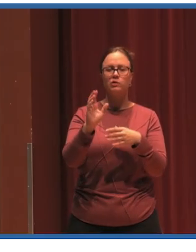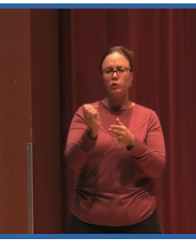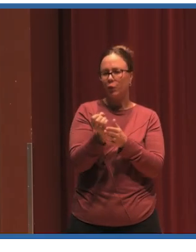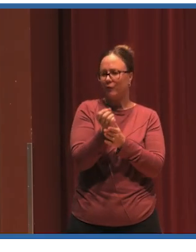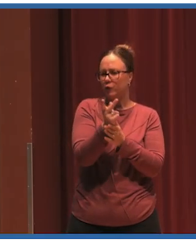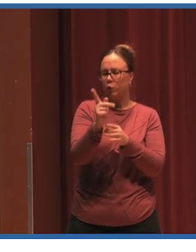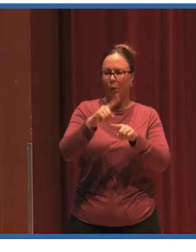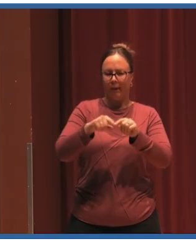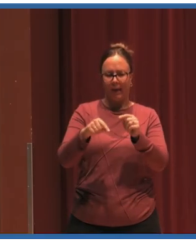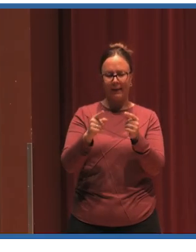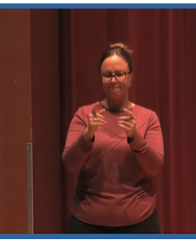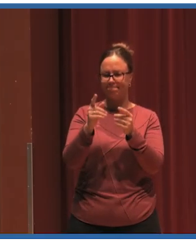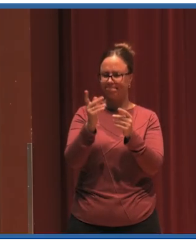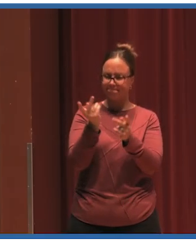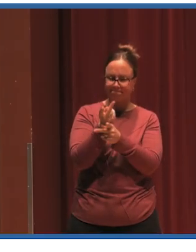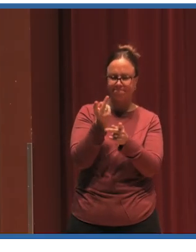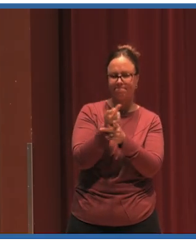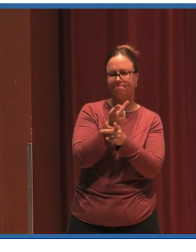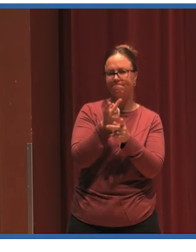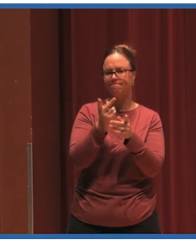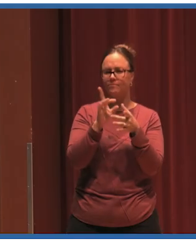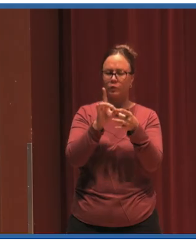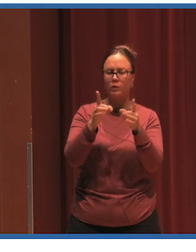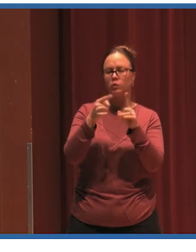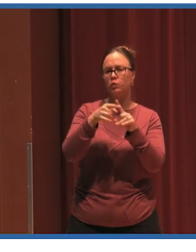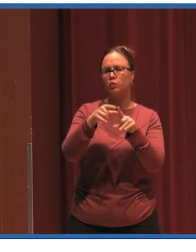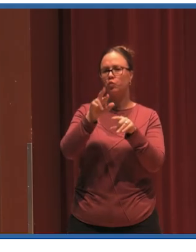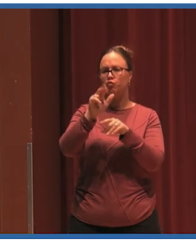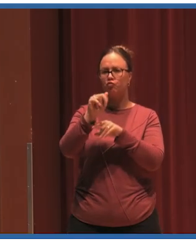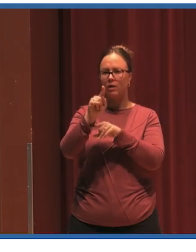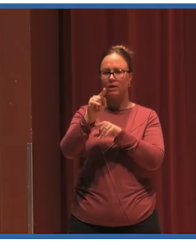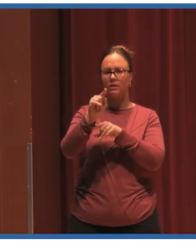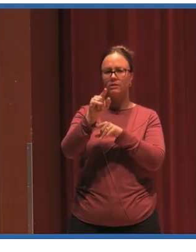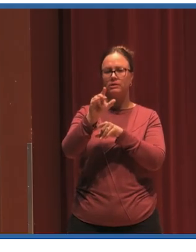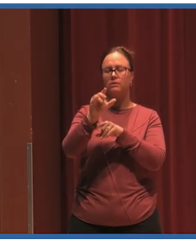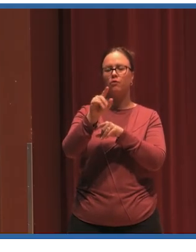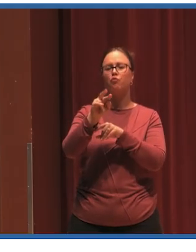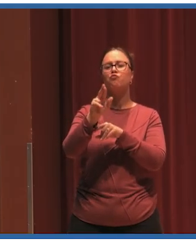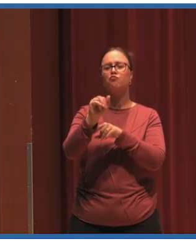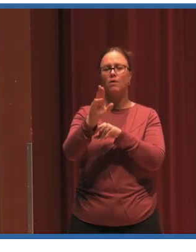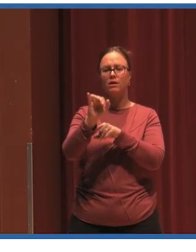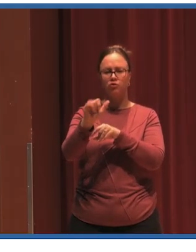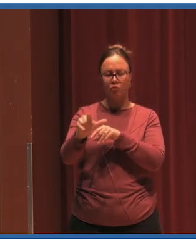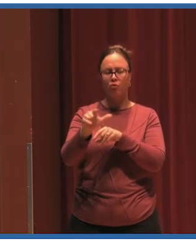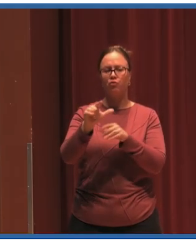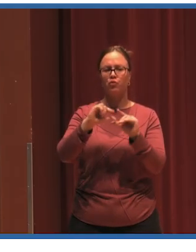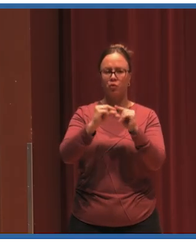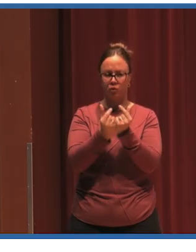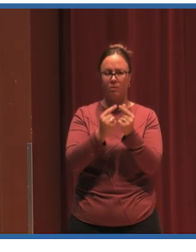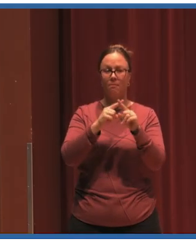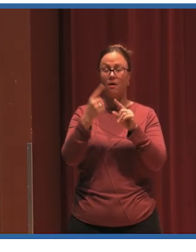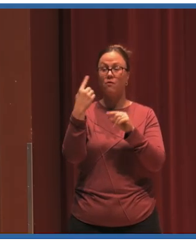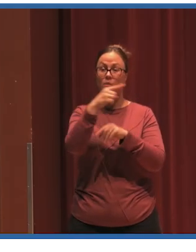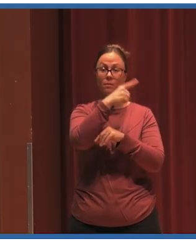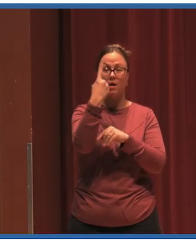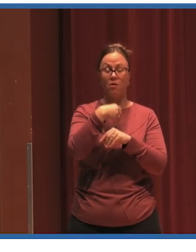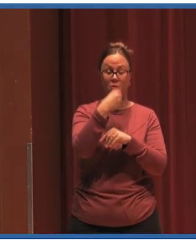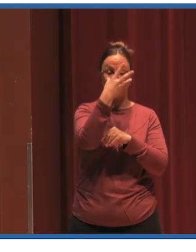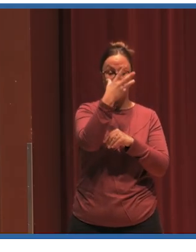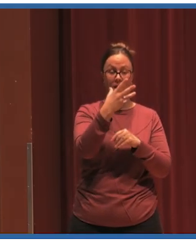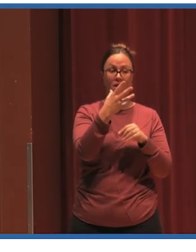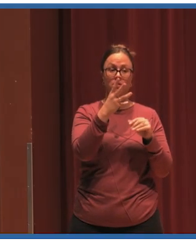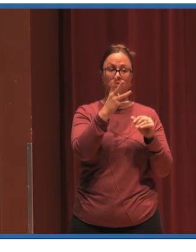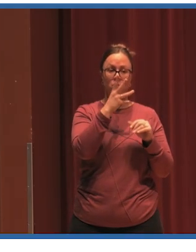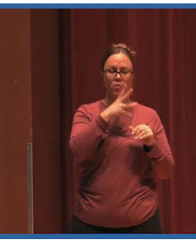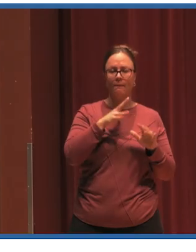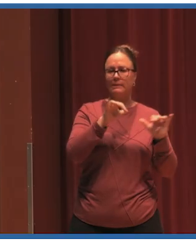those stable rates by the racial ethnic groups, but we see that for Black and white women, the rates are similar to the